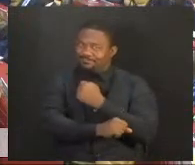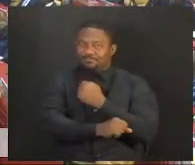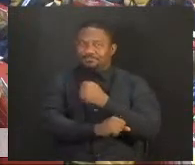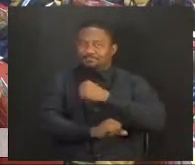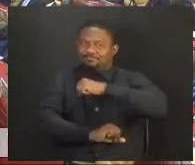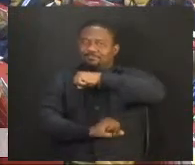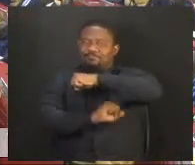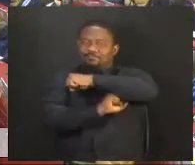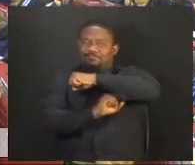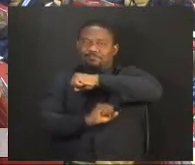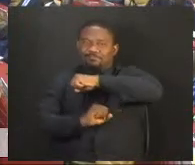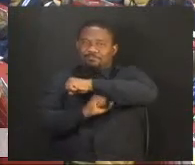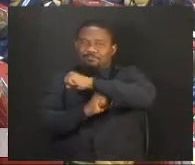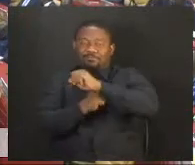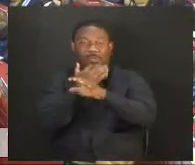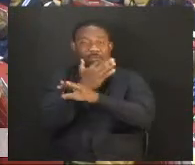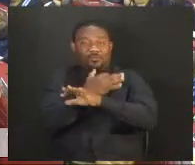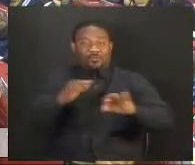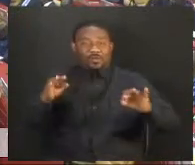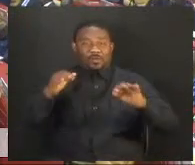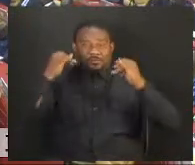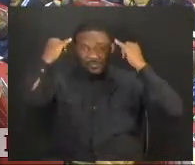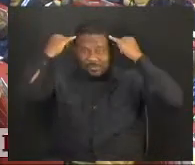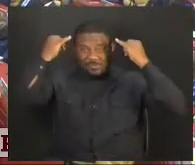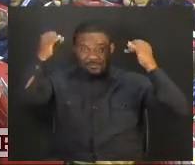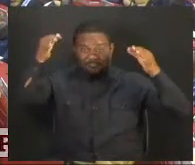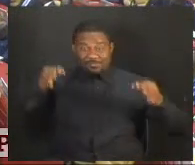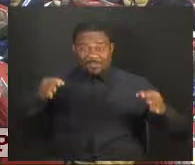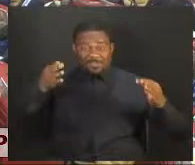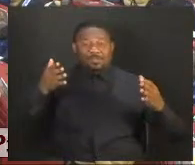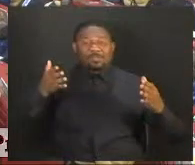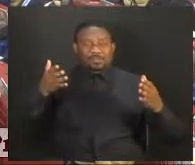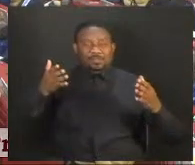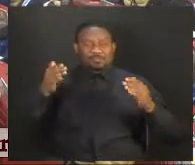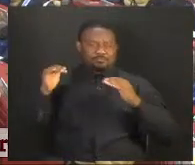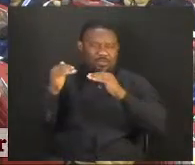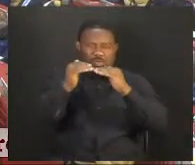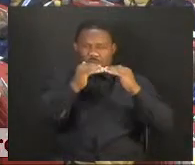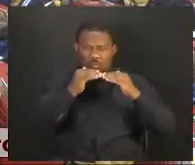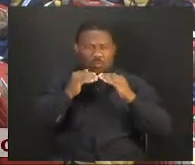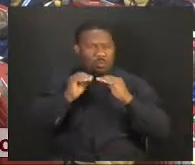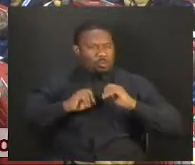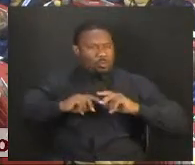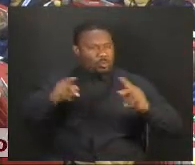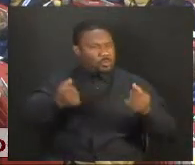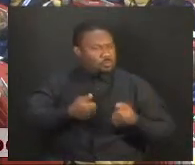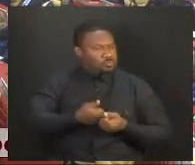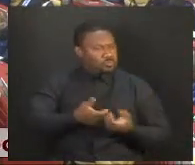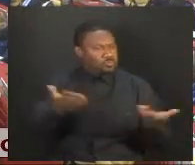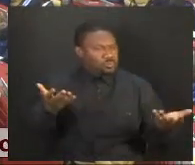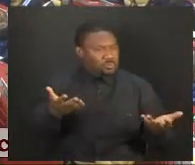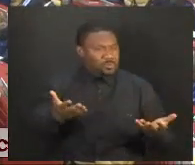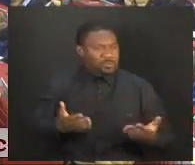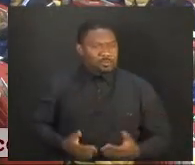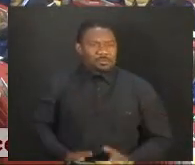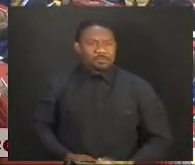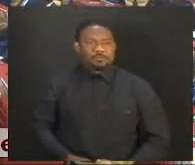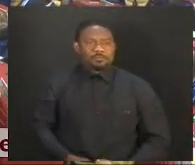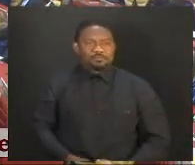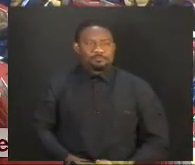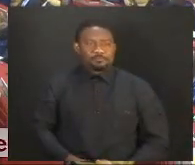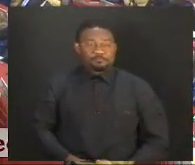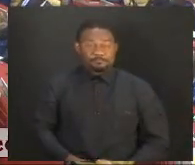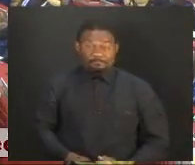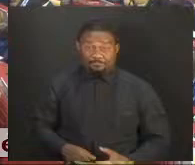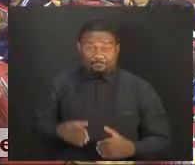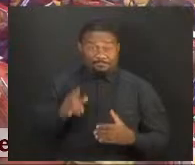the principles of freedom and justice, providing equal opportunities for all. So, Speaker, through this